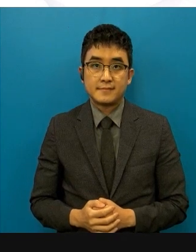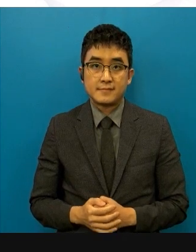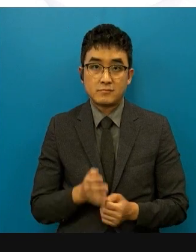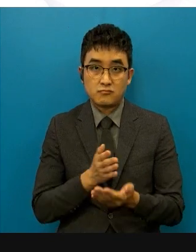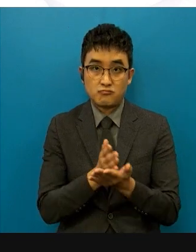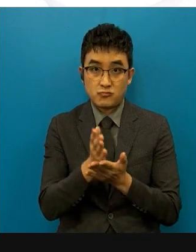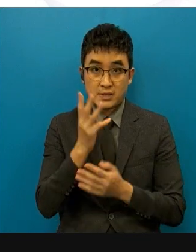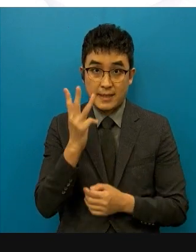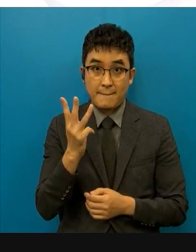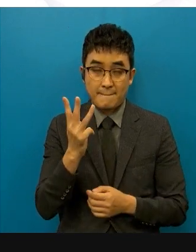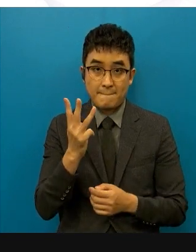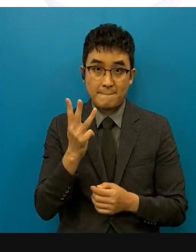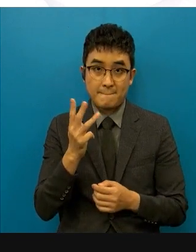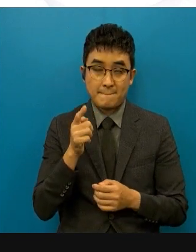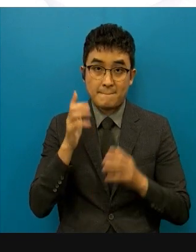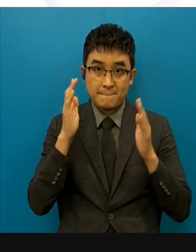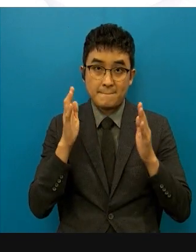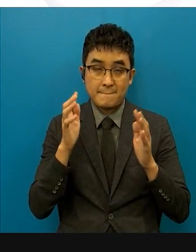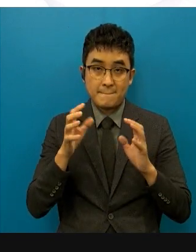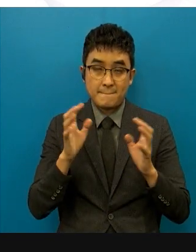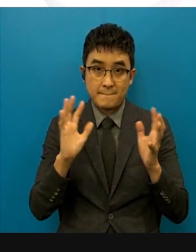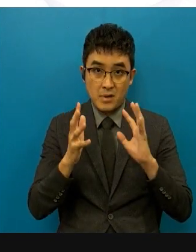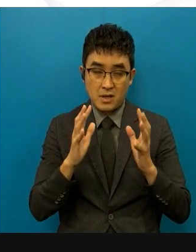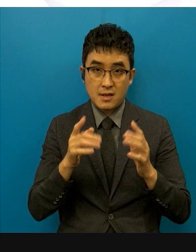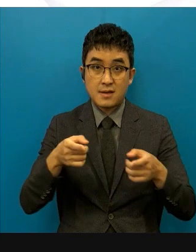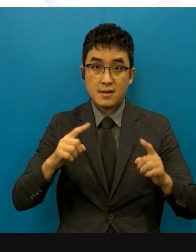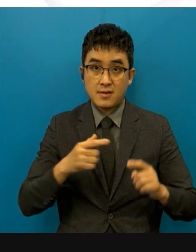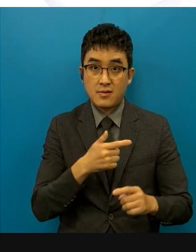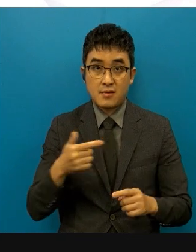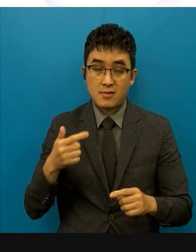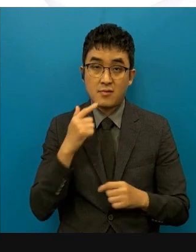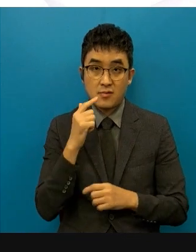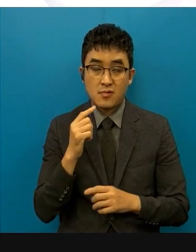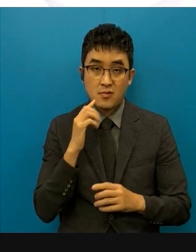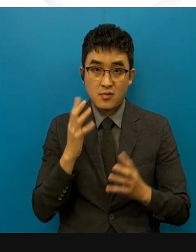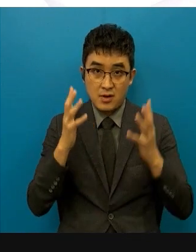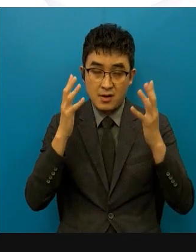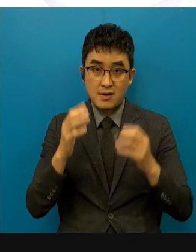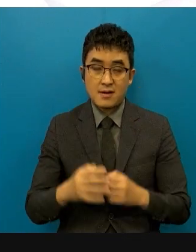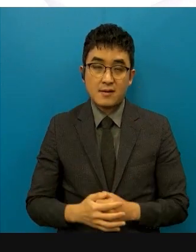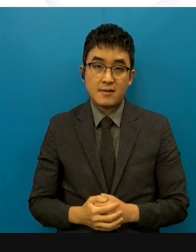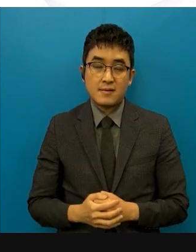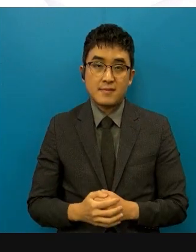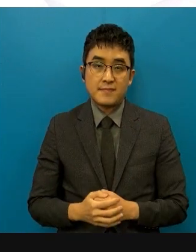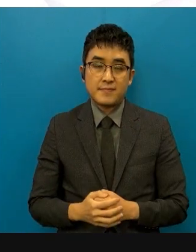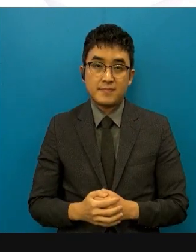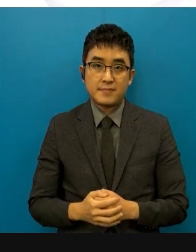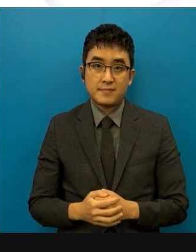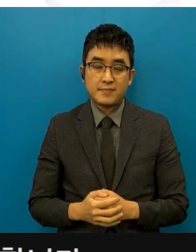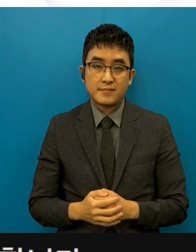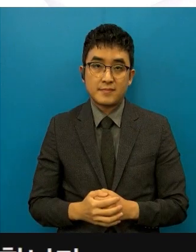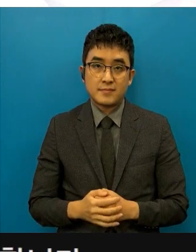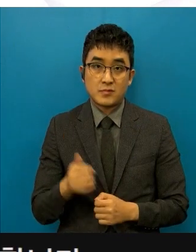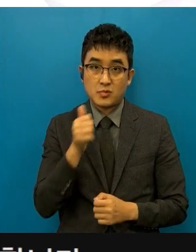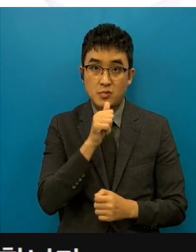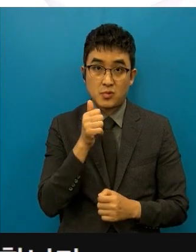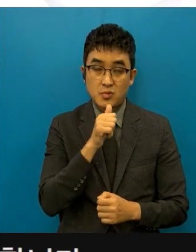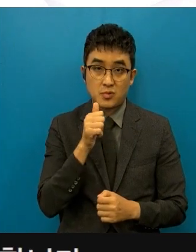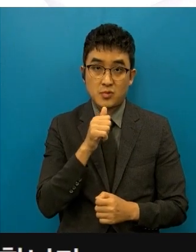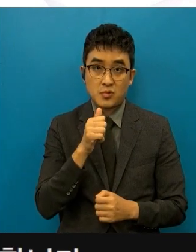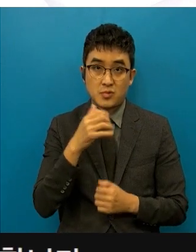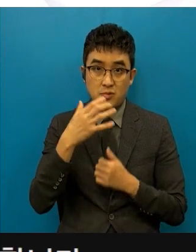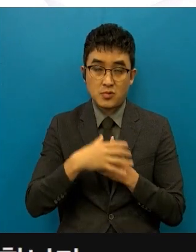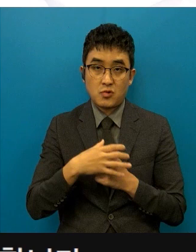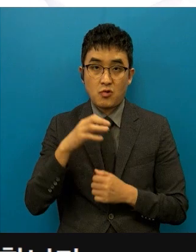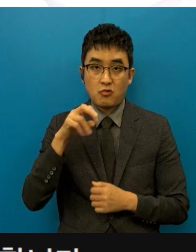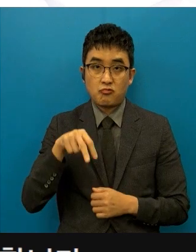dignity. As introduced, I'm Dr. Younsuch working at Asai Medical Center.